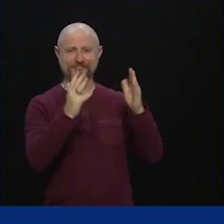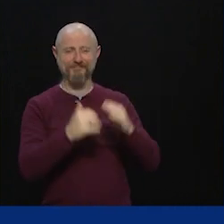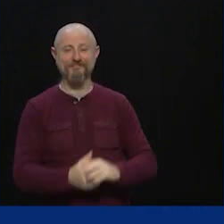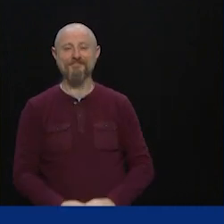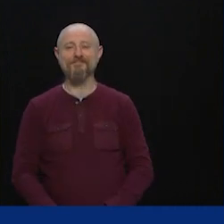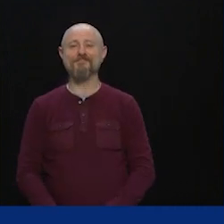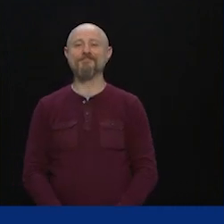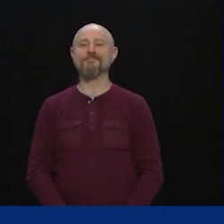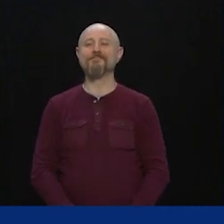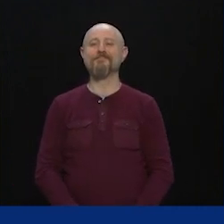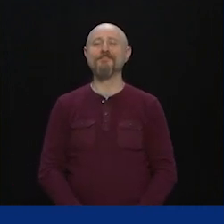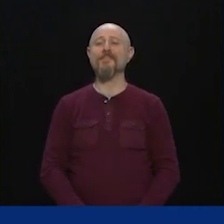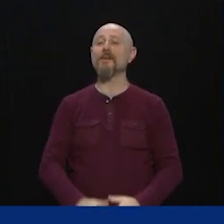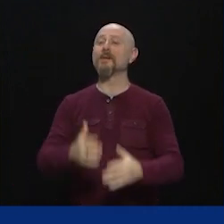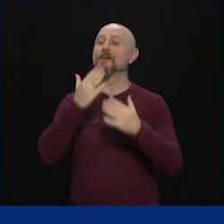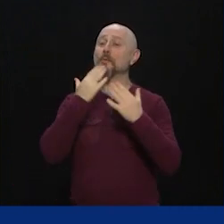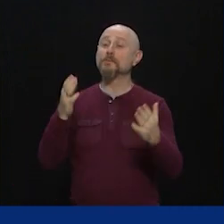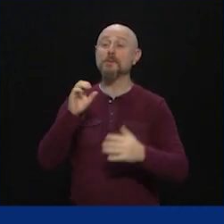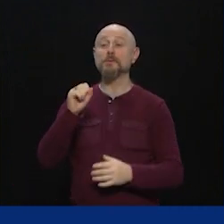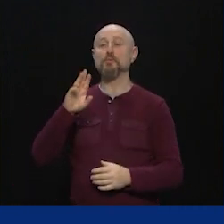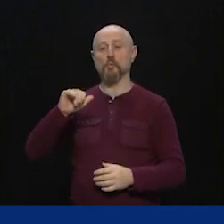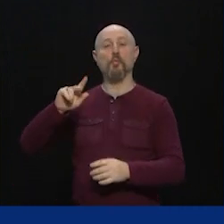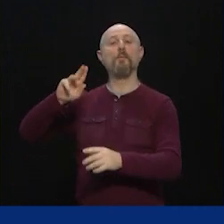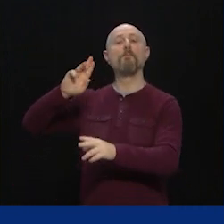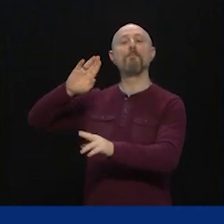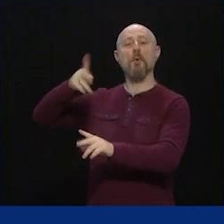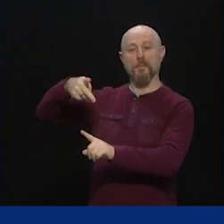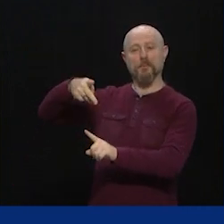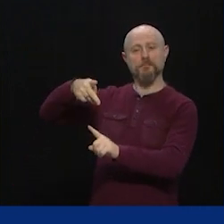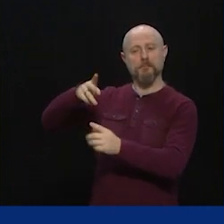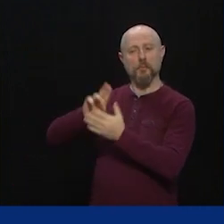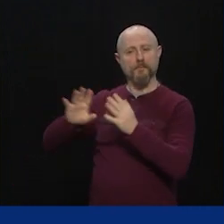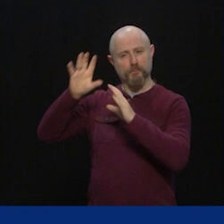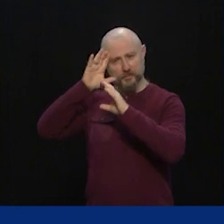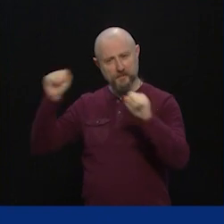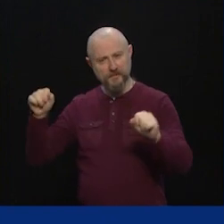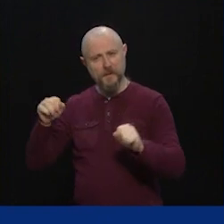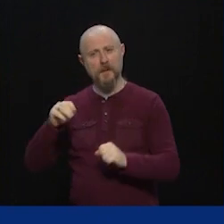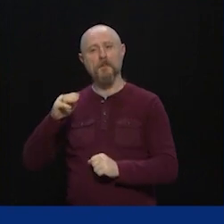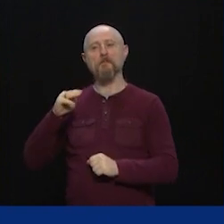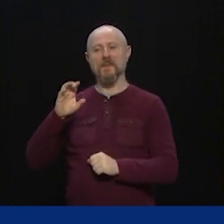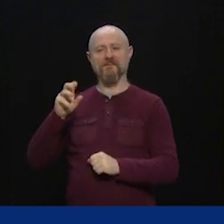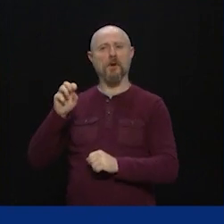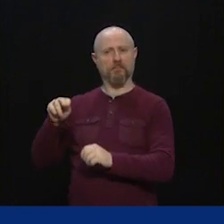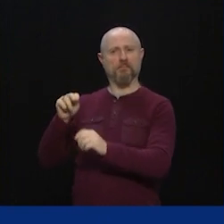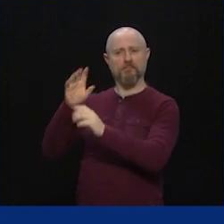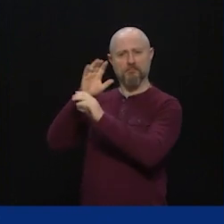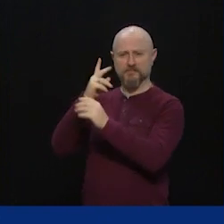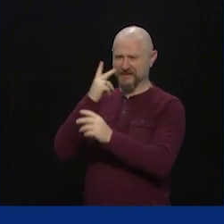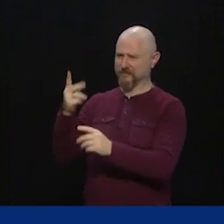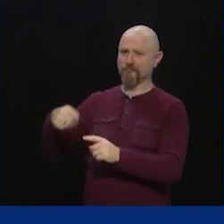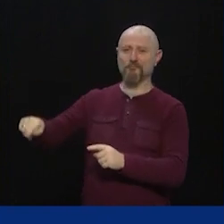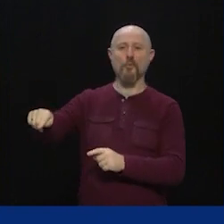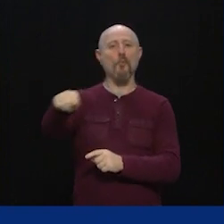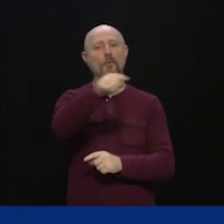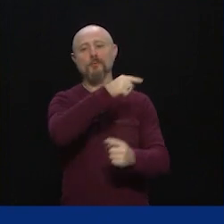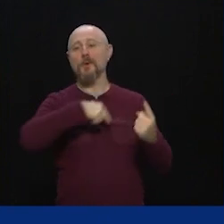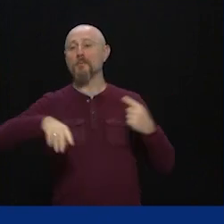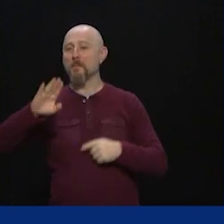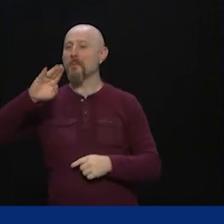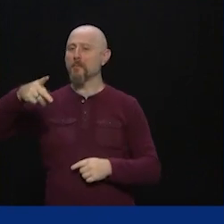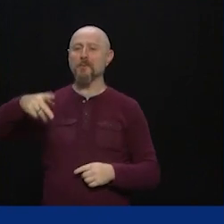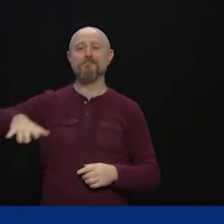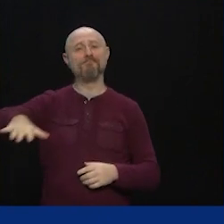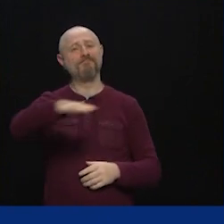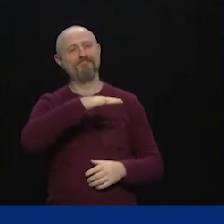Thank you, SUNY Brockport, Madam President McPherson. I usually see you out in Brockport, but this is one of your facilities, and we thank you for making this not